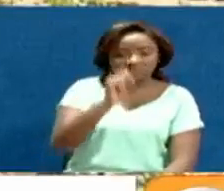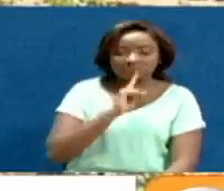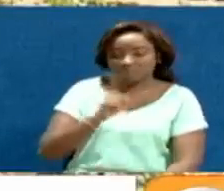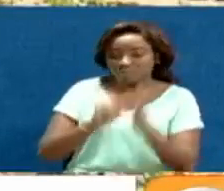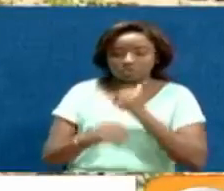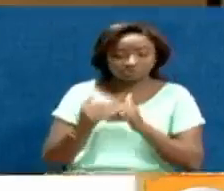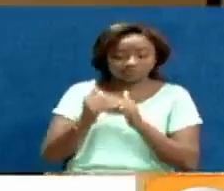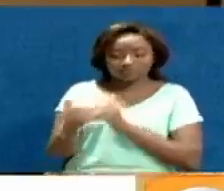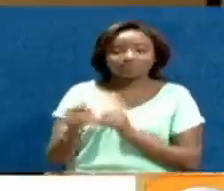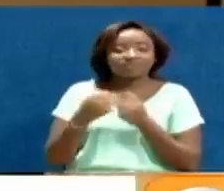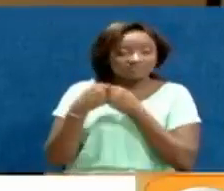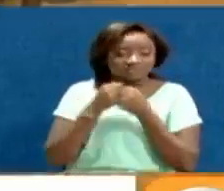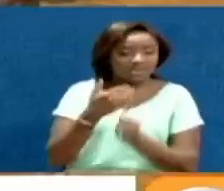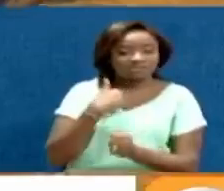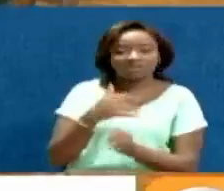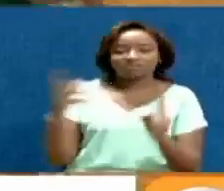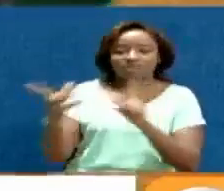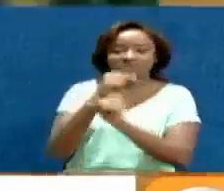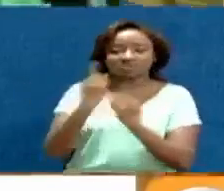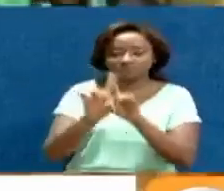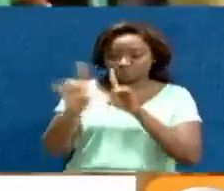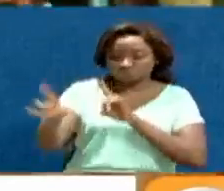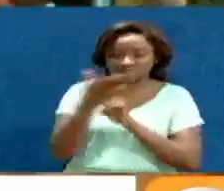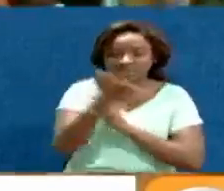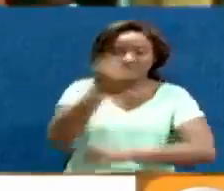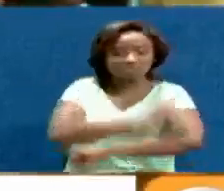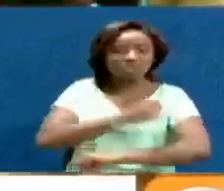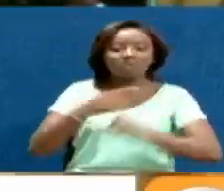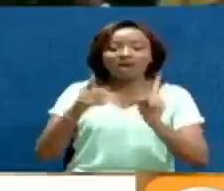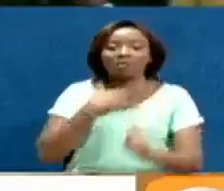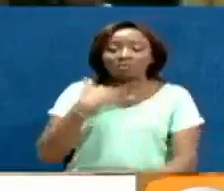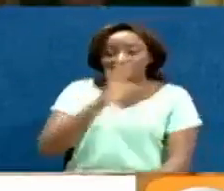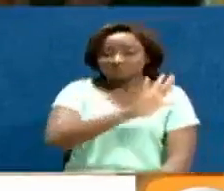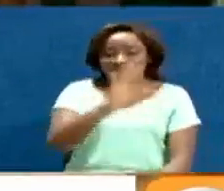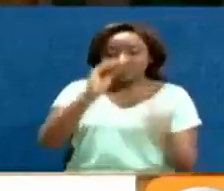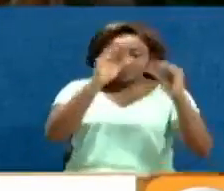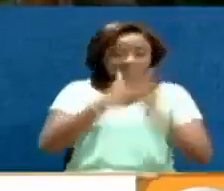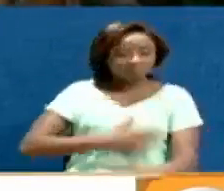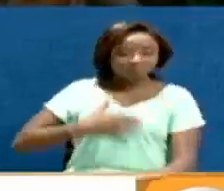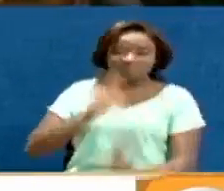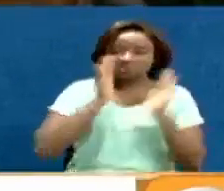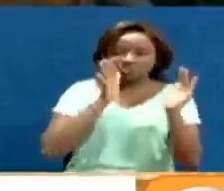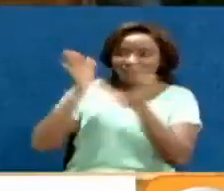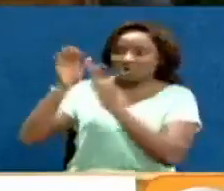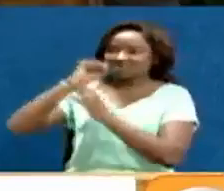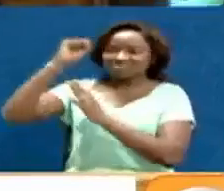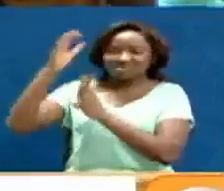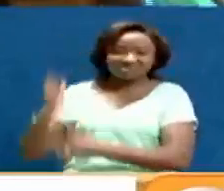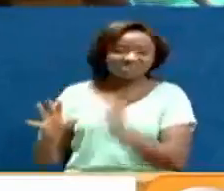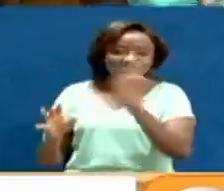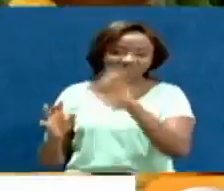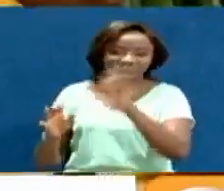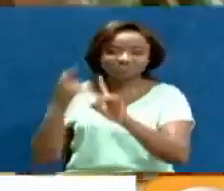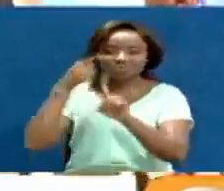will be a challenge to attain social distancing in schools, but he wants teachers to ignore politicians who are playing down efforts to reopen the